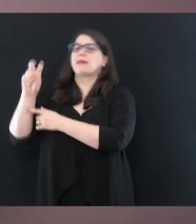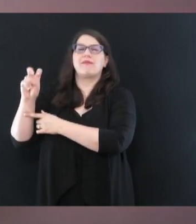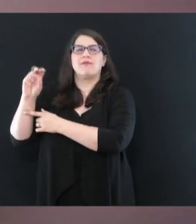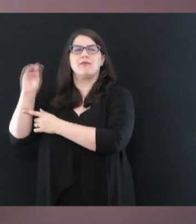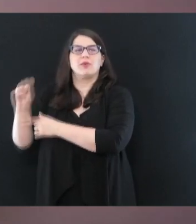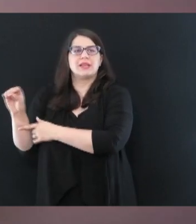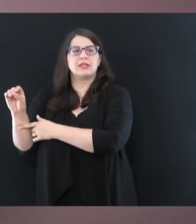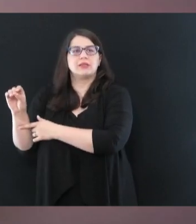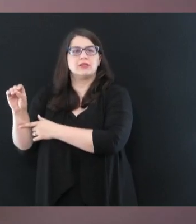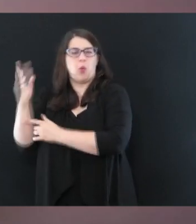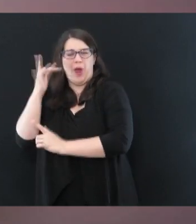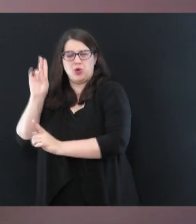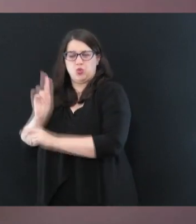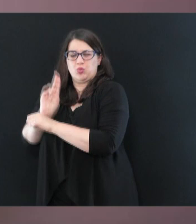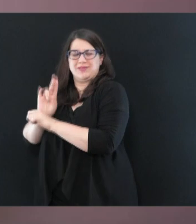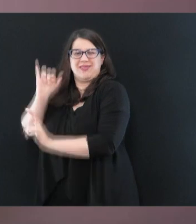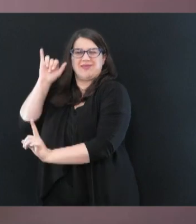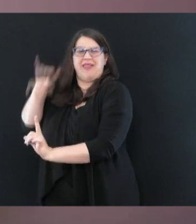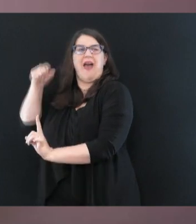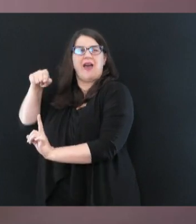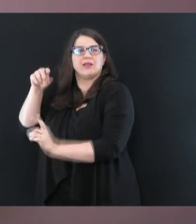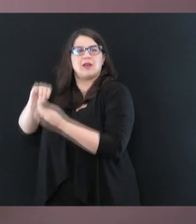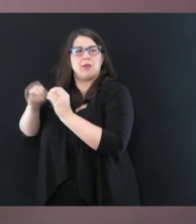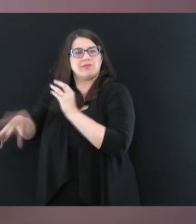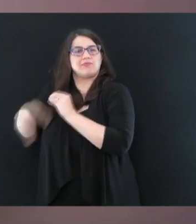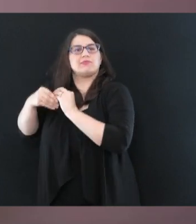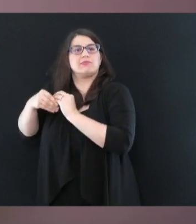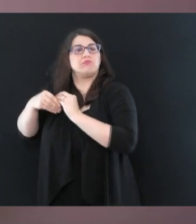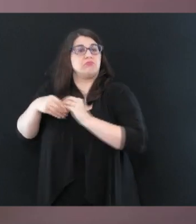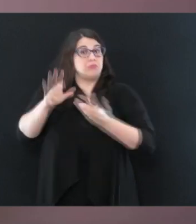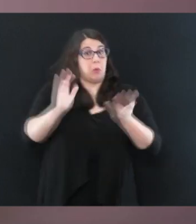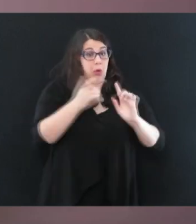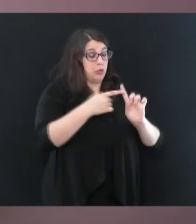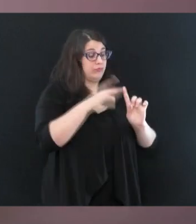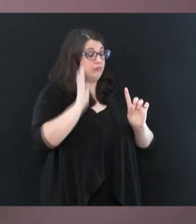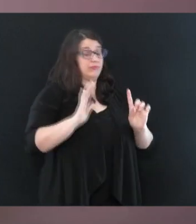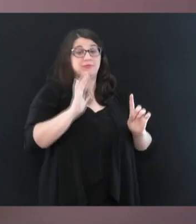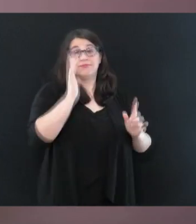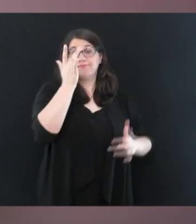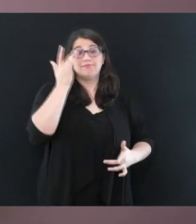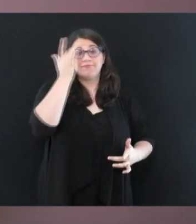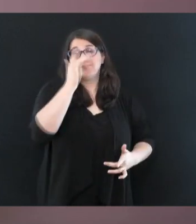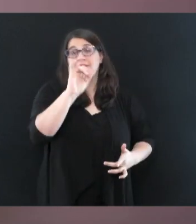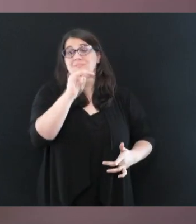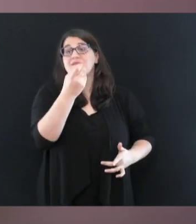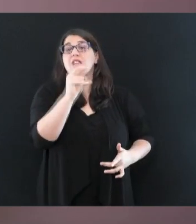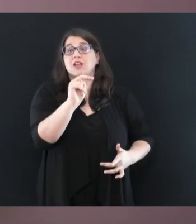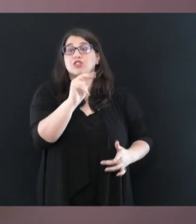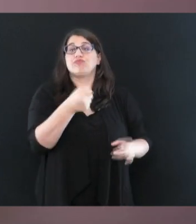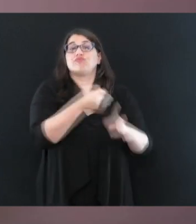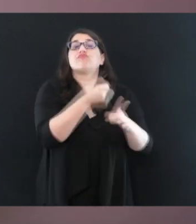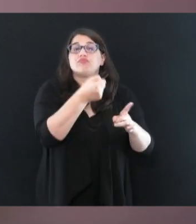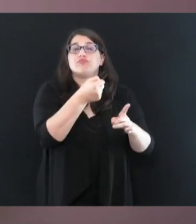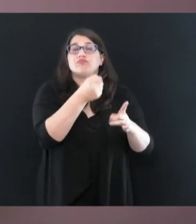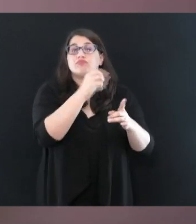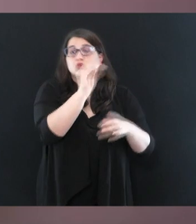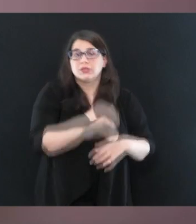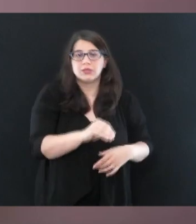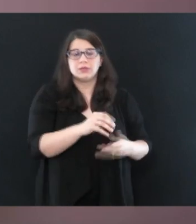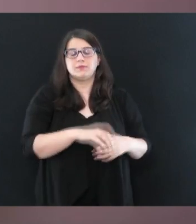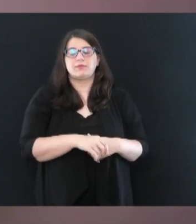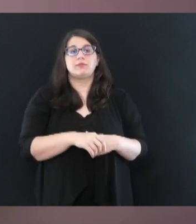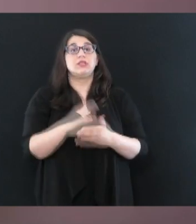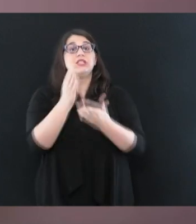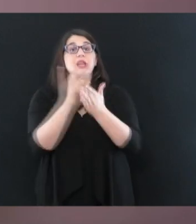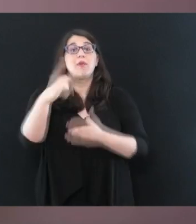you just use the infection rate like we have seen from sources like the Harvard Global